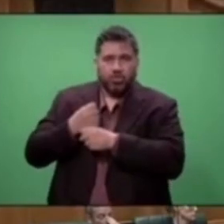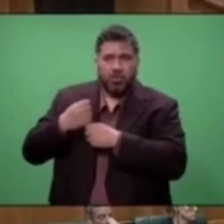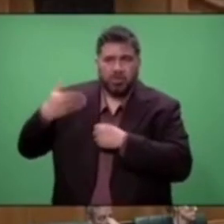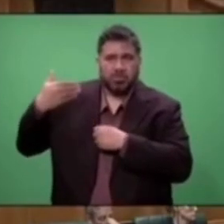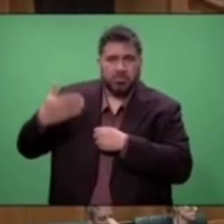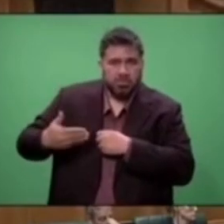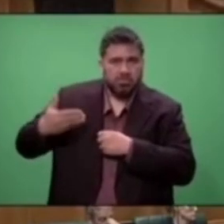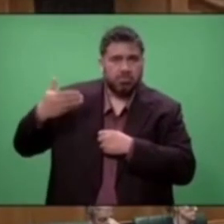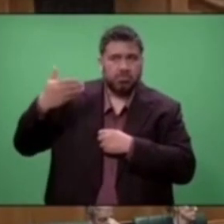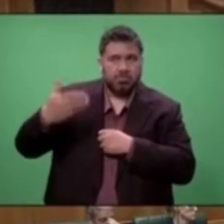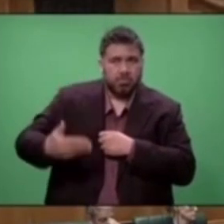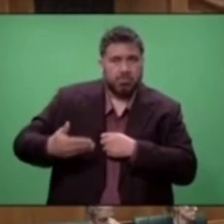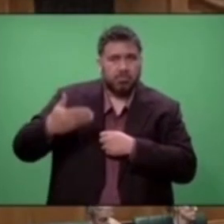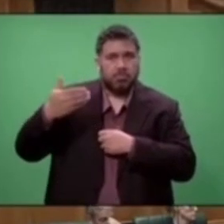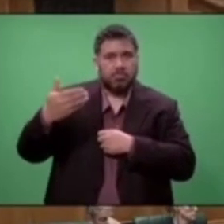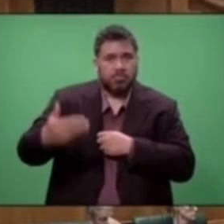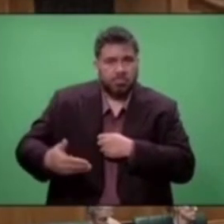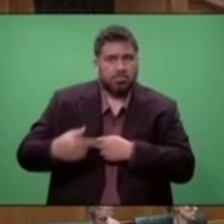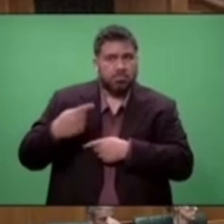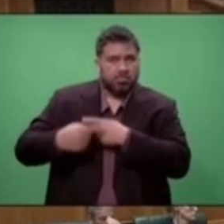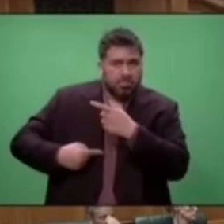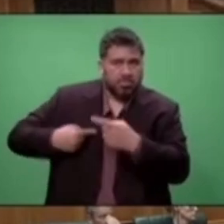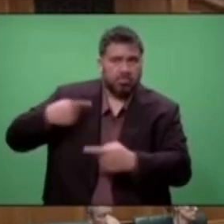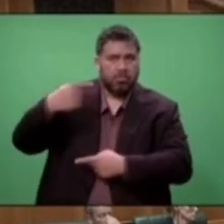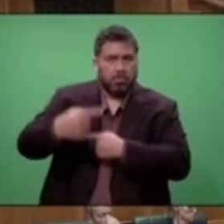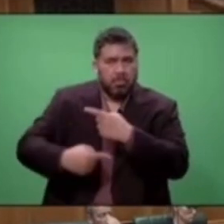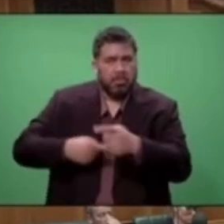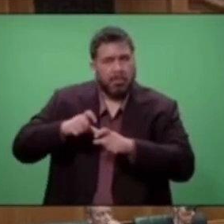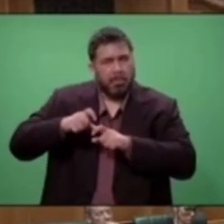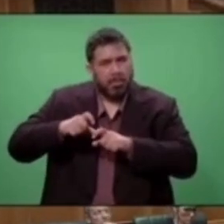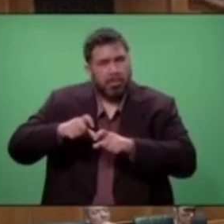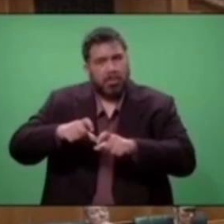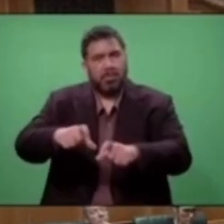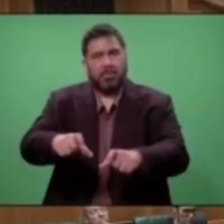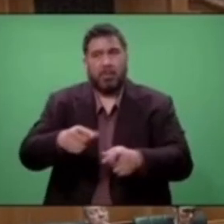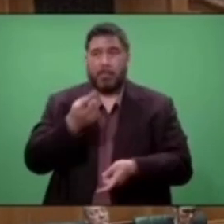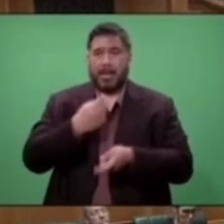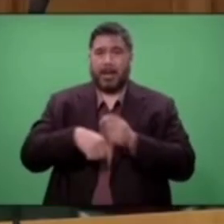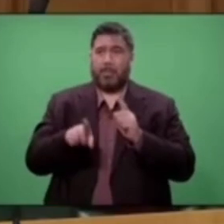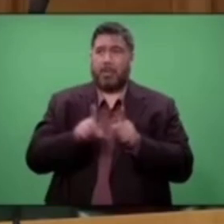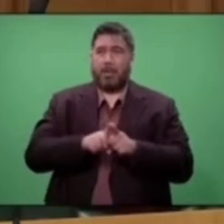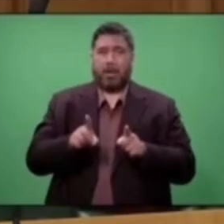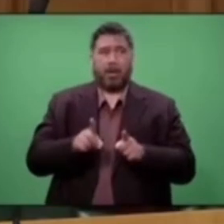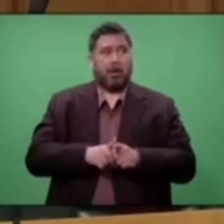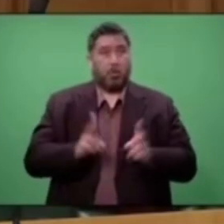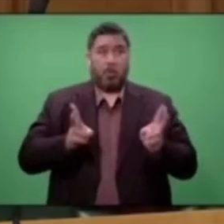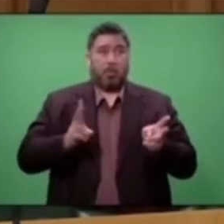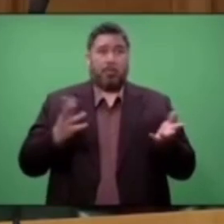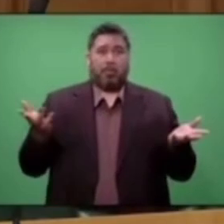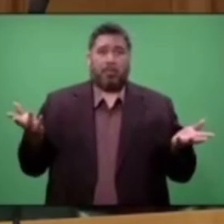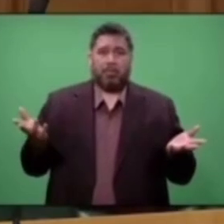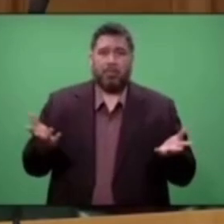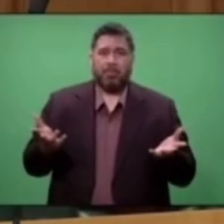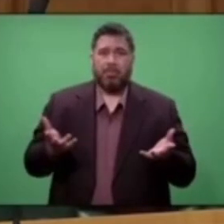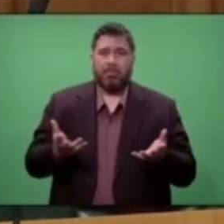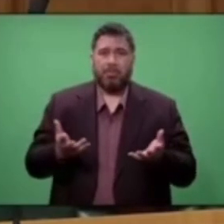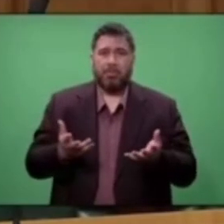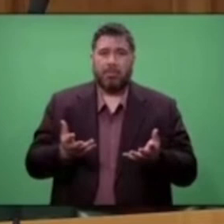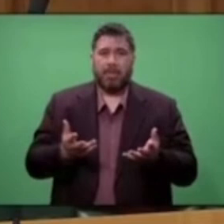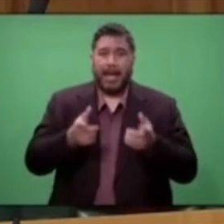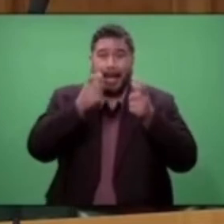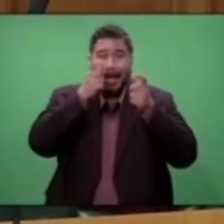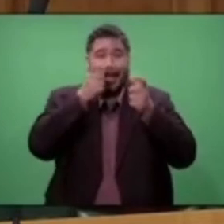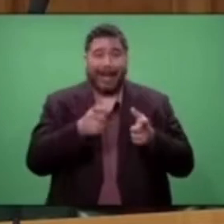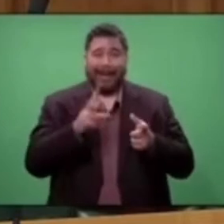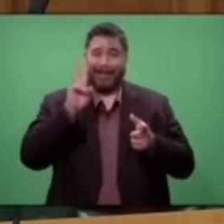the abuse became normalised and integrated into the culture of so-called care is a gross inversion